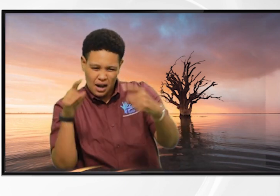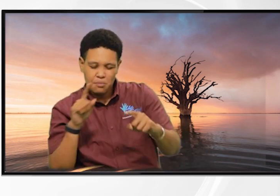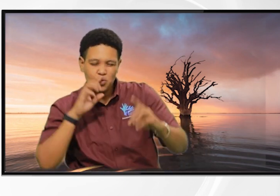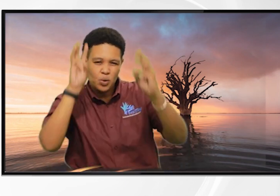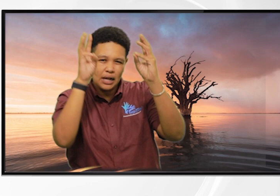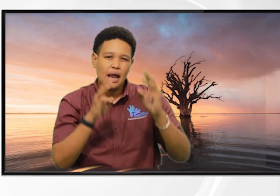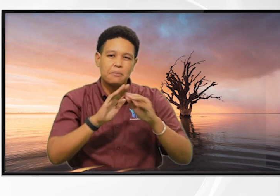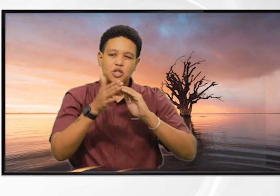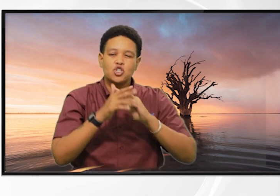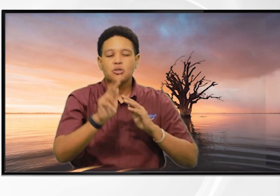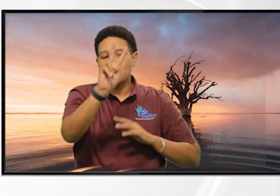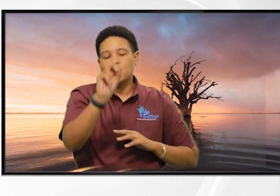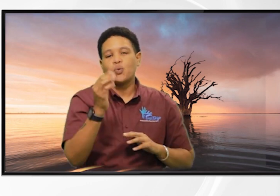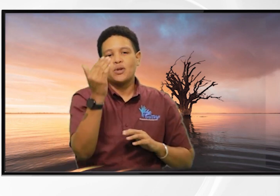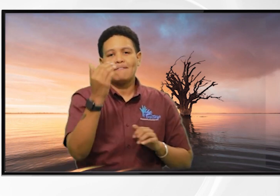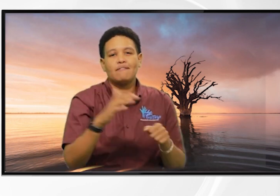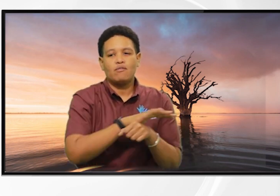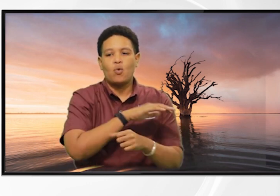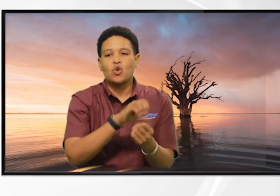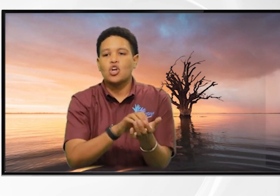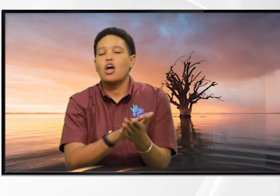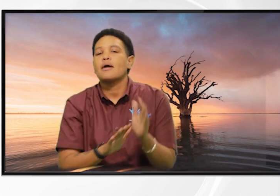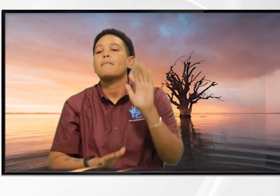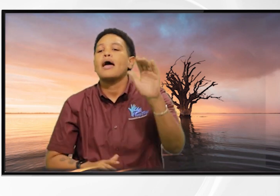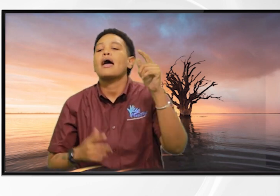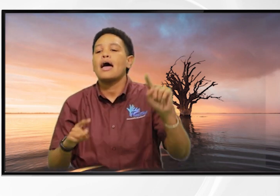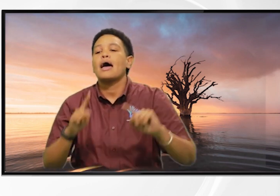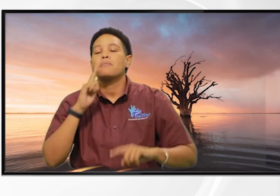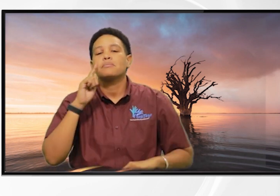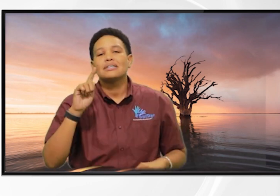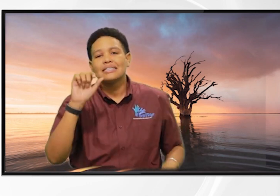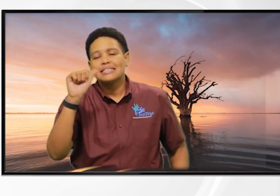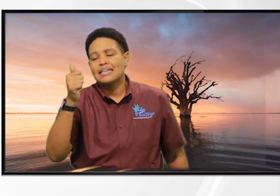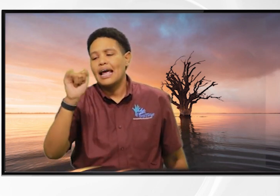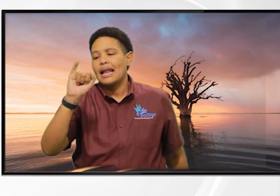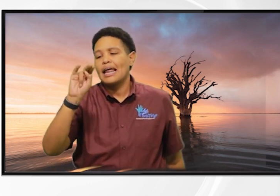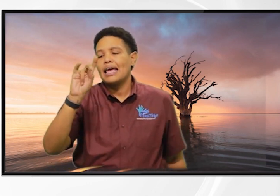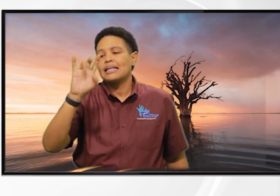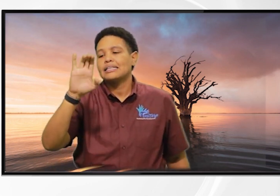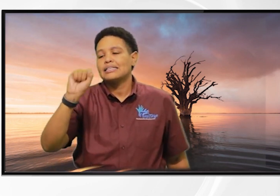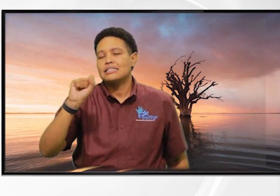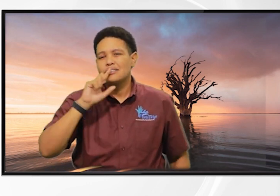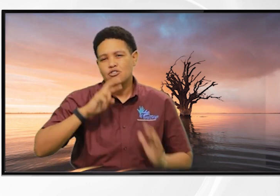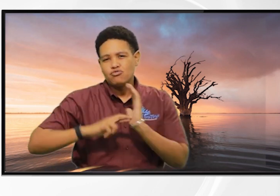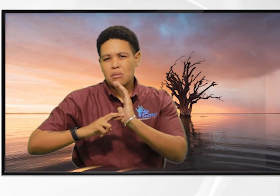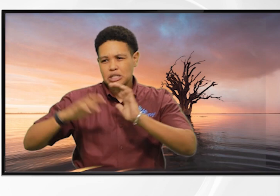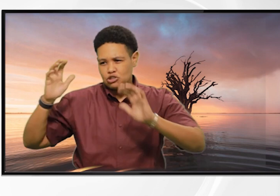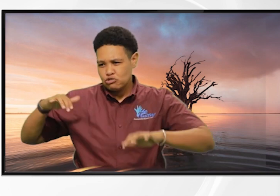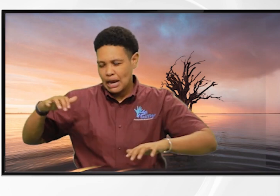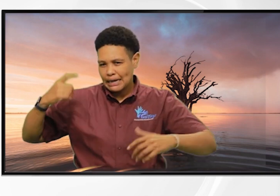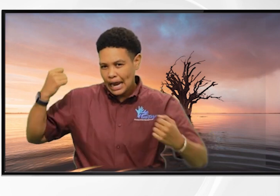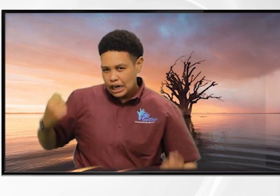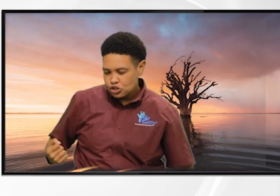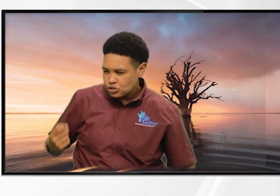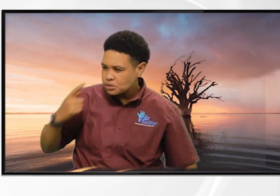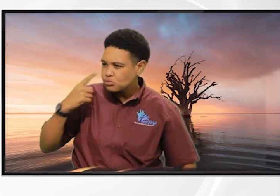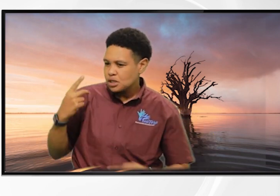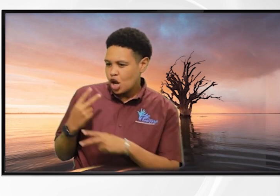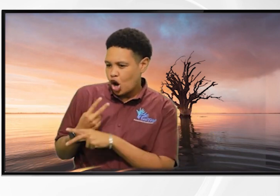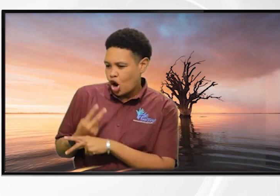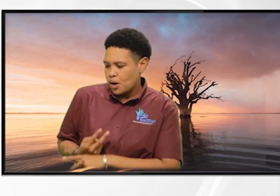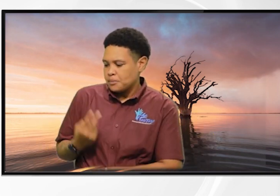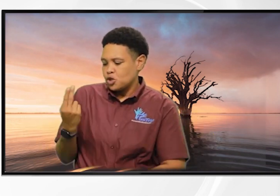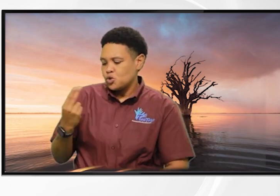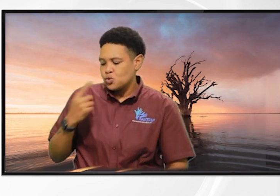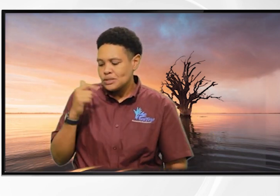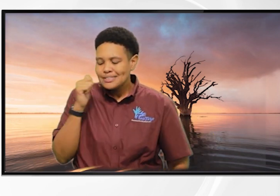Climate Jamaica 2015 full document, 10 indices representing rainfall extremes were computed using